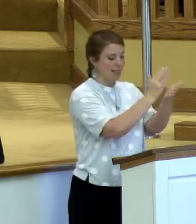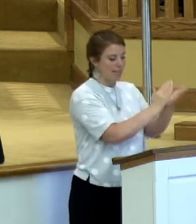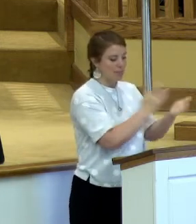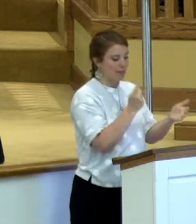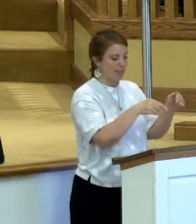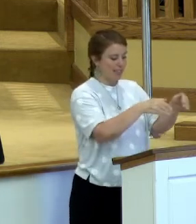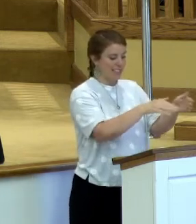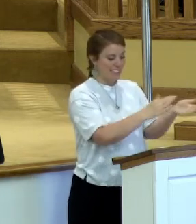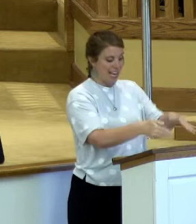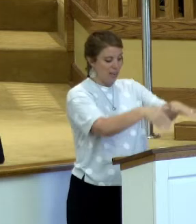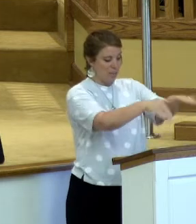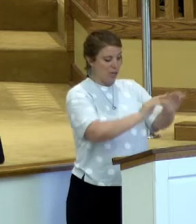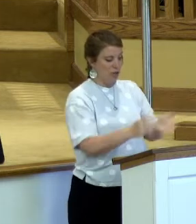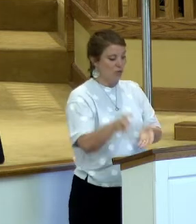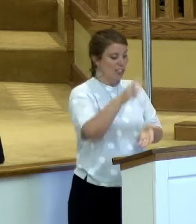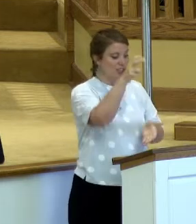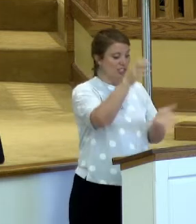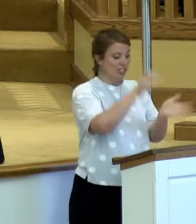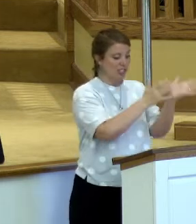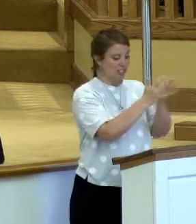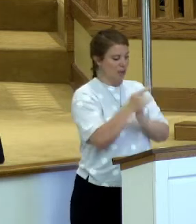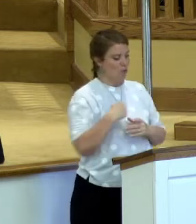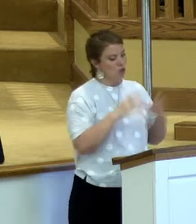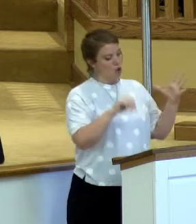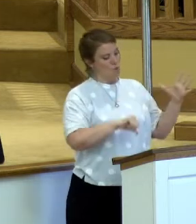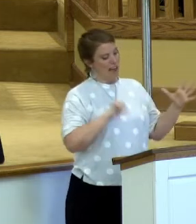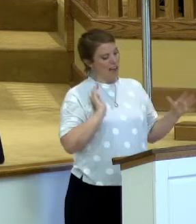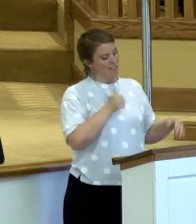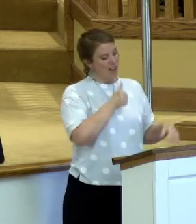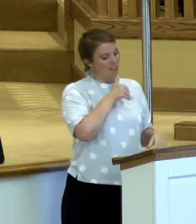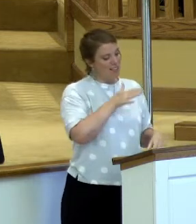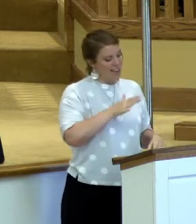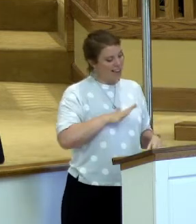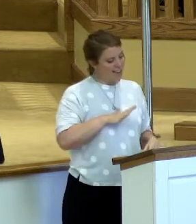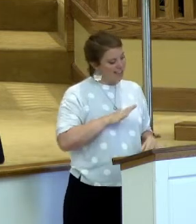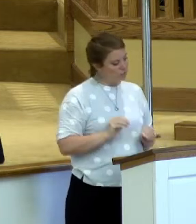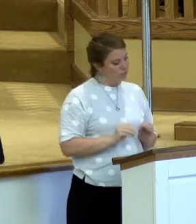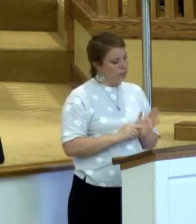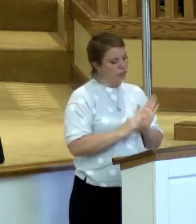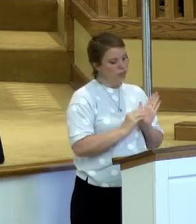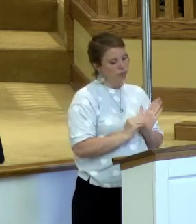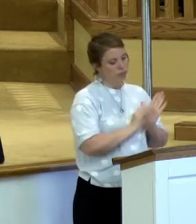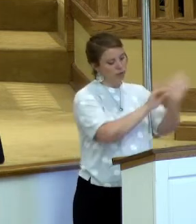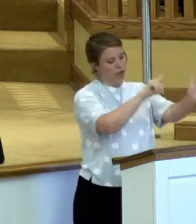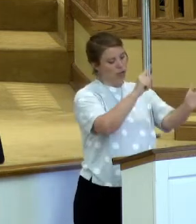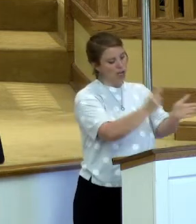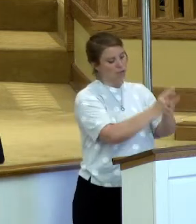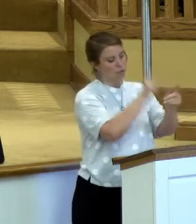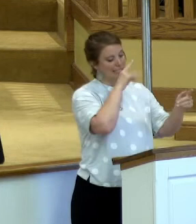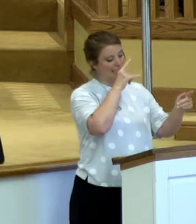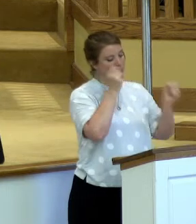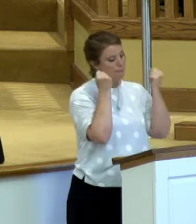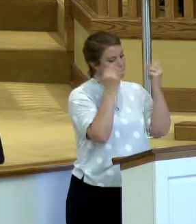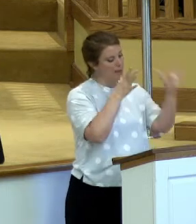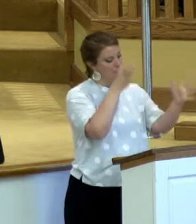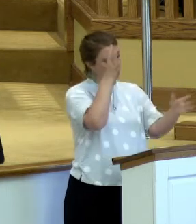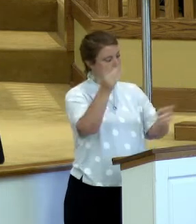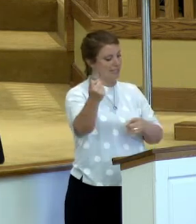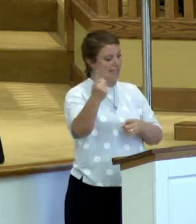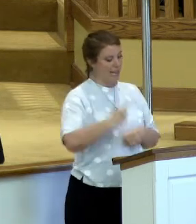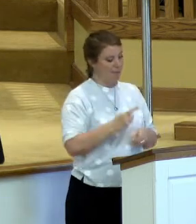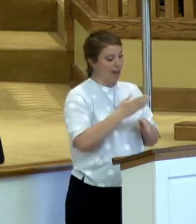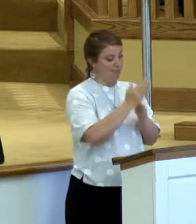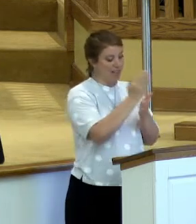of the gospel to the kids and to the many parents that came. After the lesson and a light lunch, we all went to the local park for the Easter Egg Hunt.